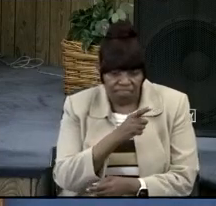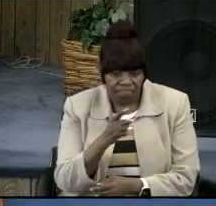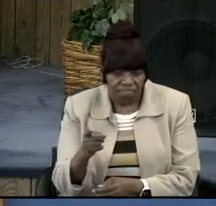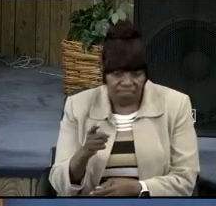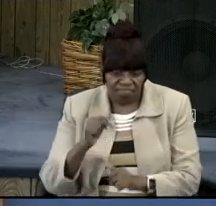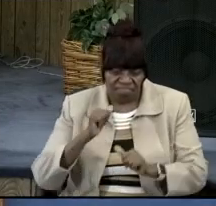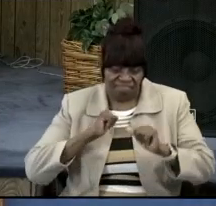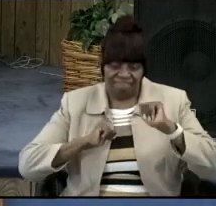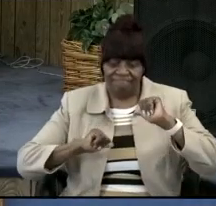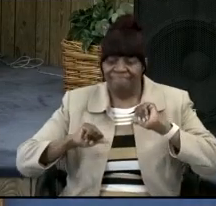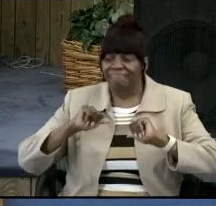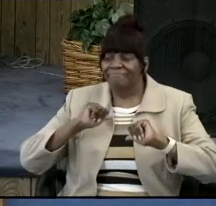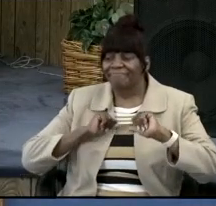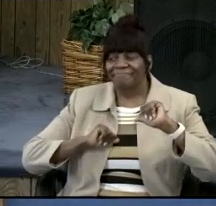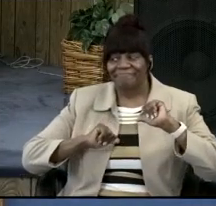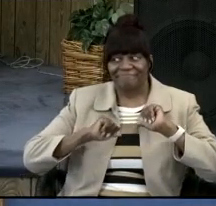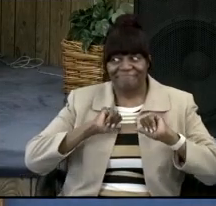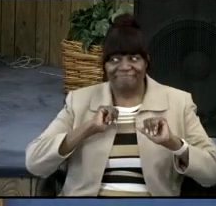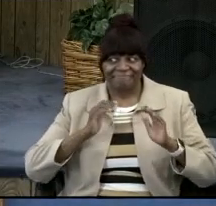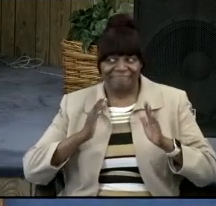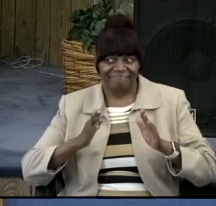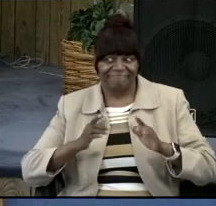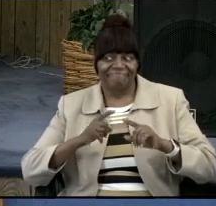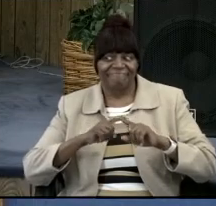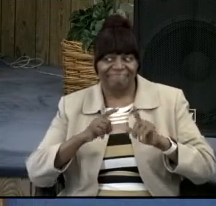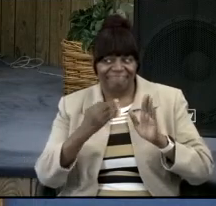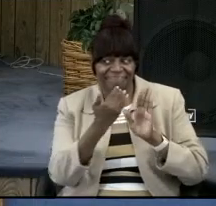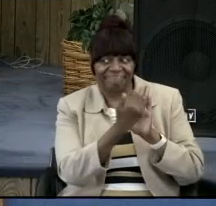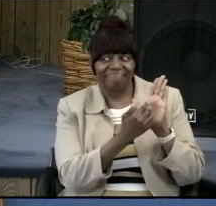in your home, it's on the record.